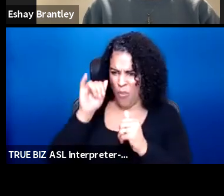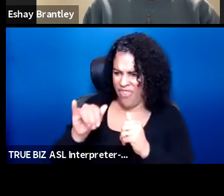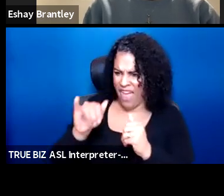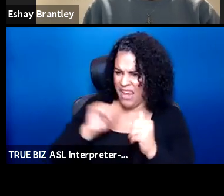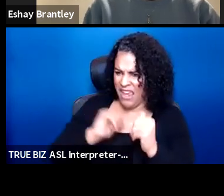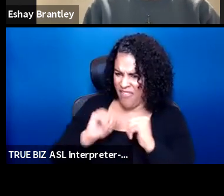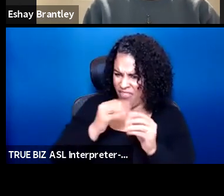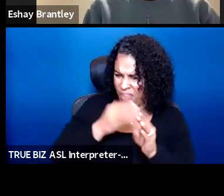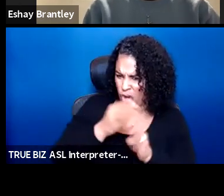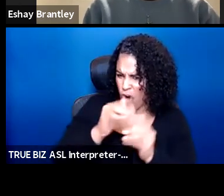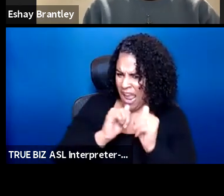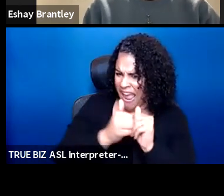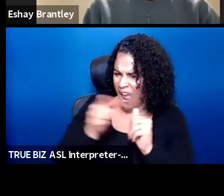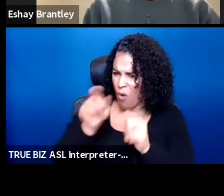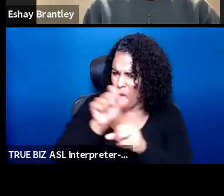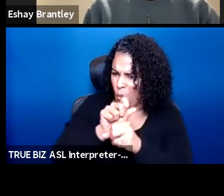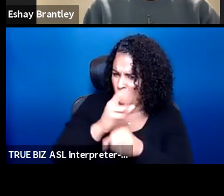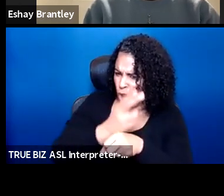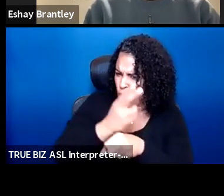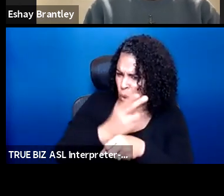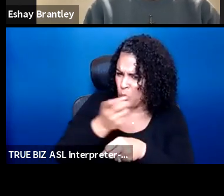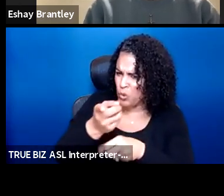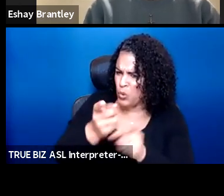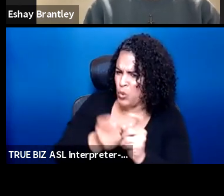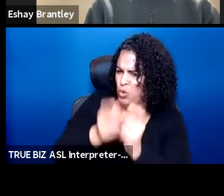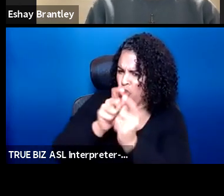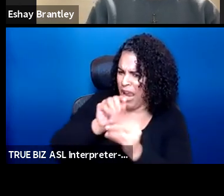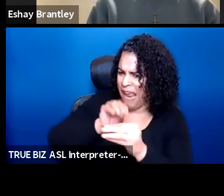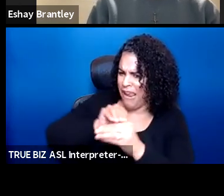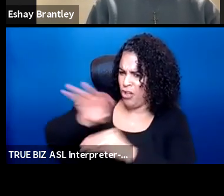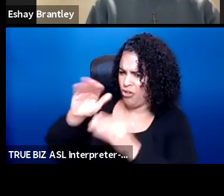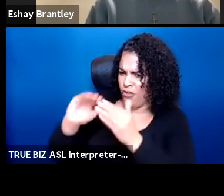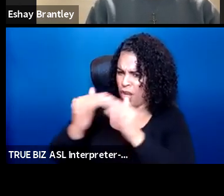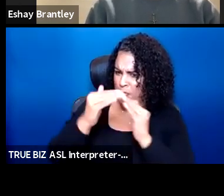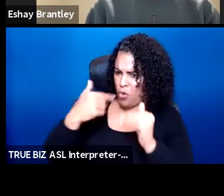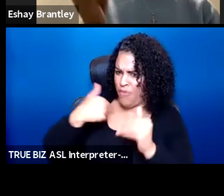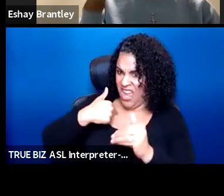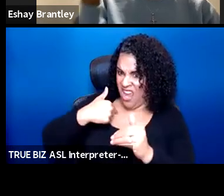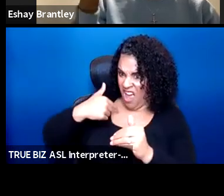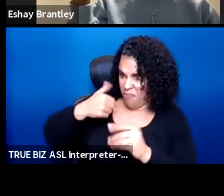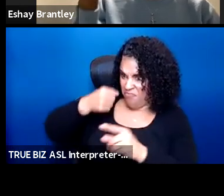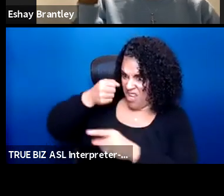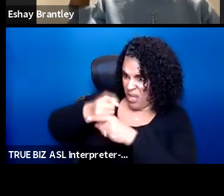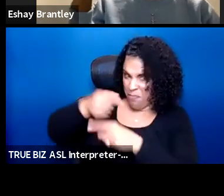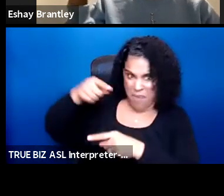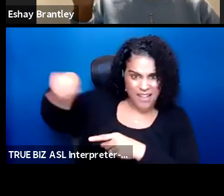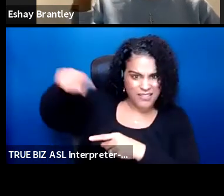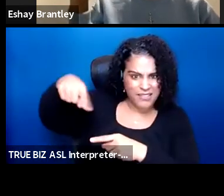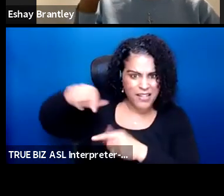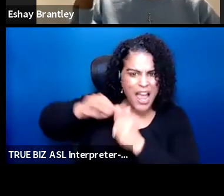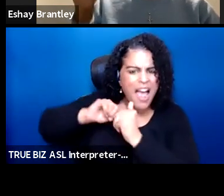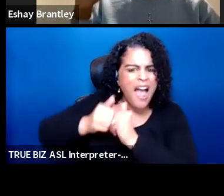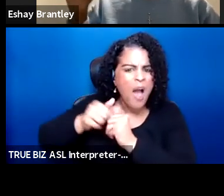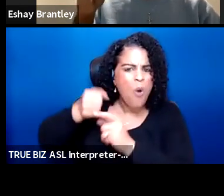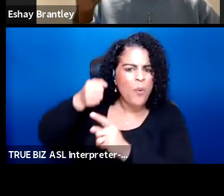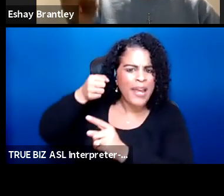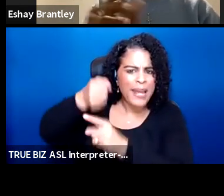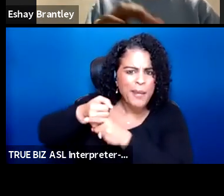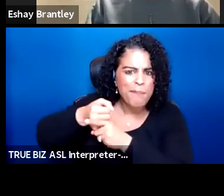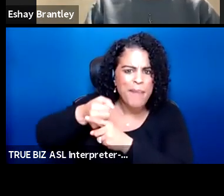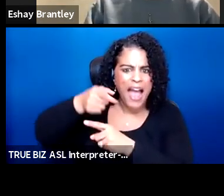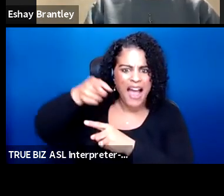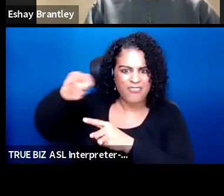work utilized to change the communities in which I'm impacting? How is it impacting